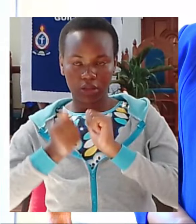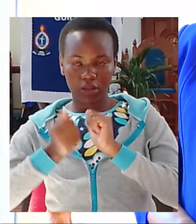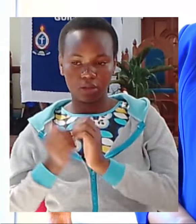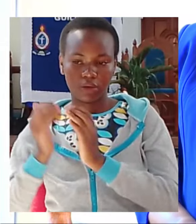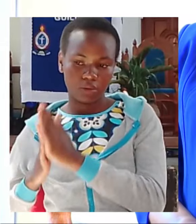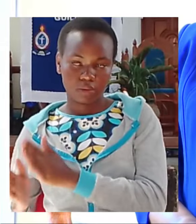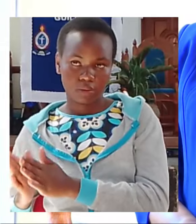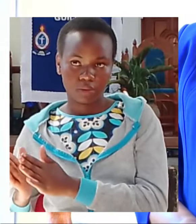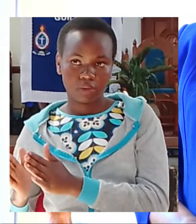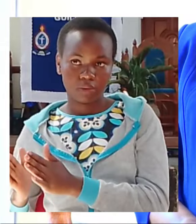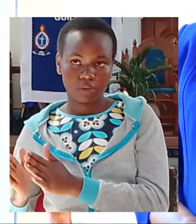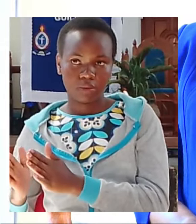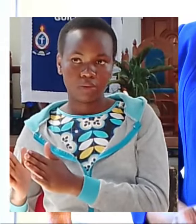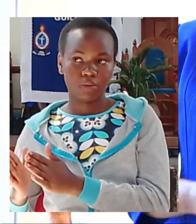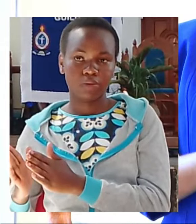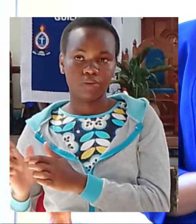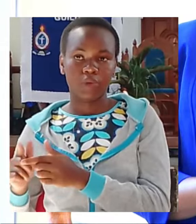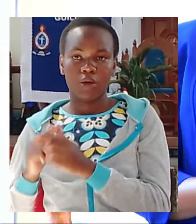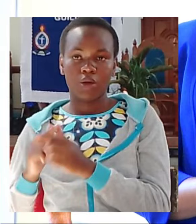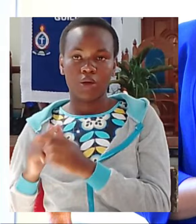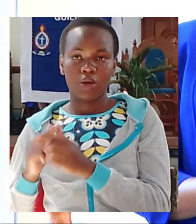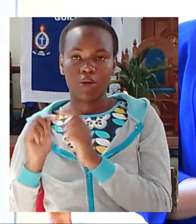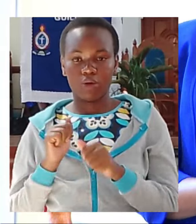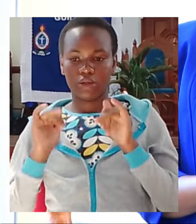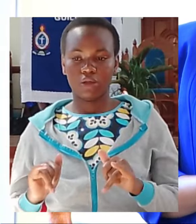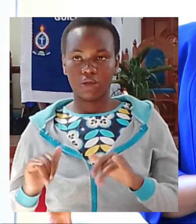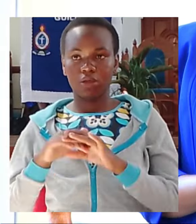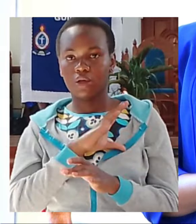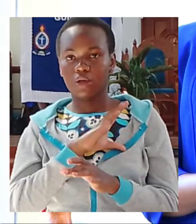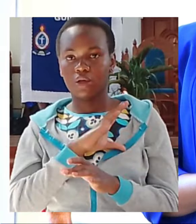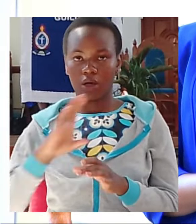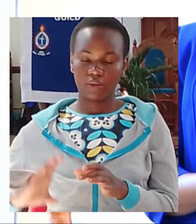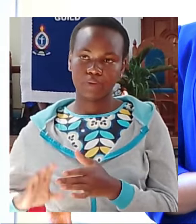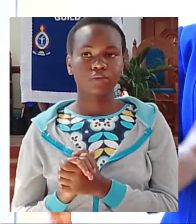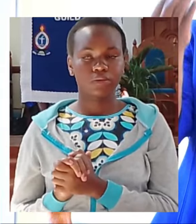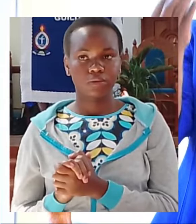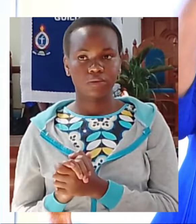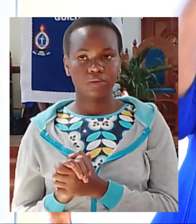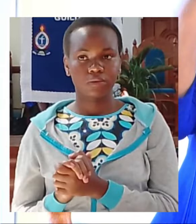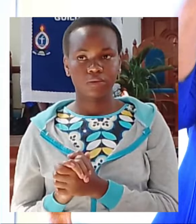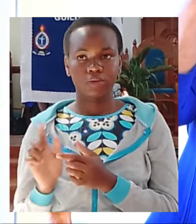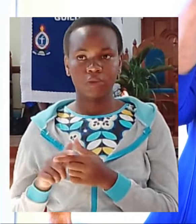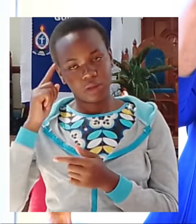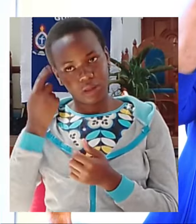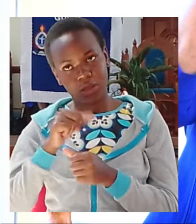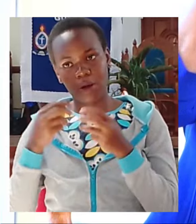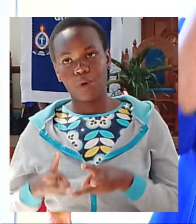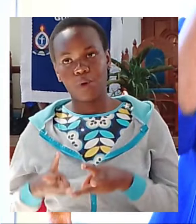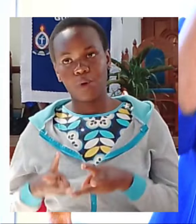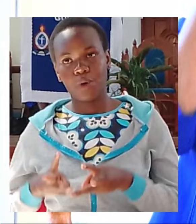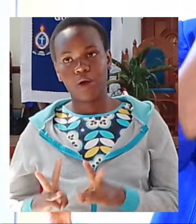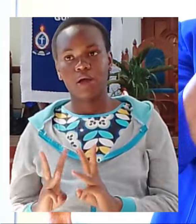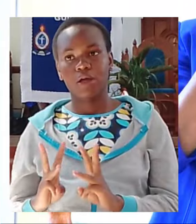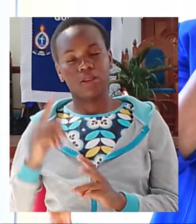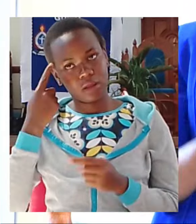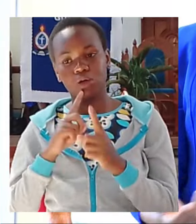Ili ukajidhihirisha kama Kristo. When you think about the way you think, the